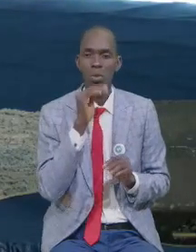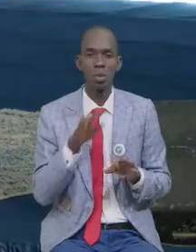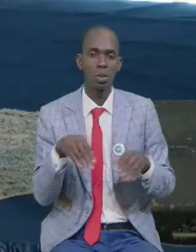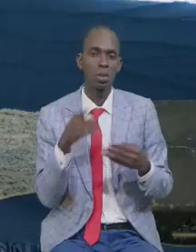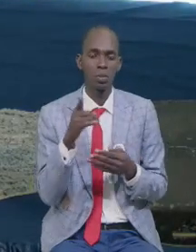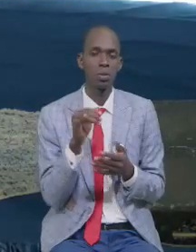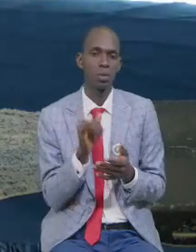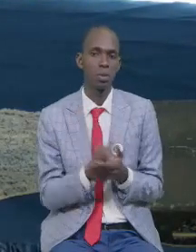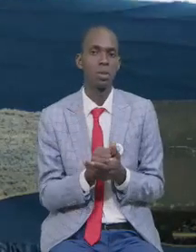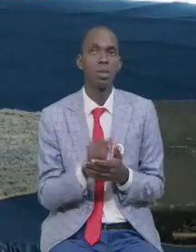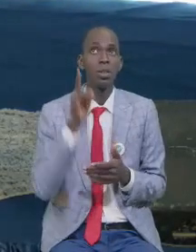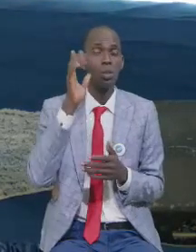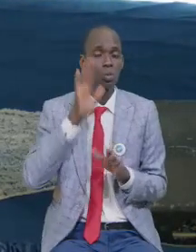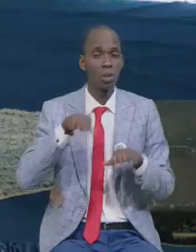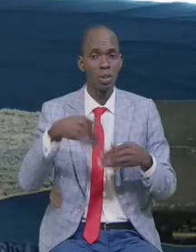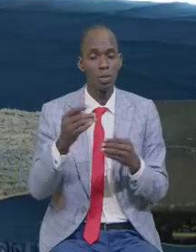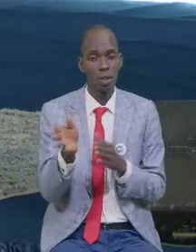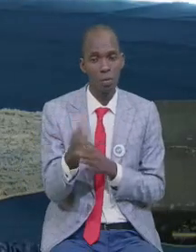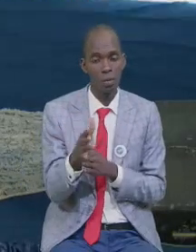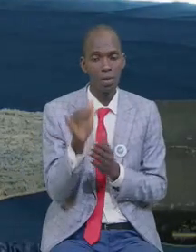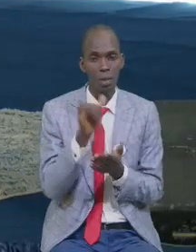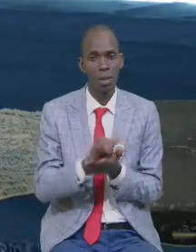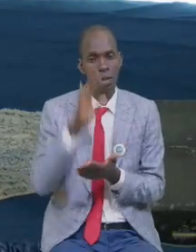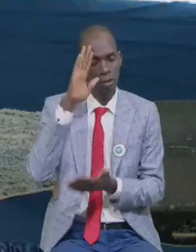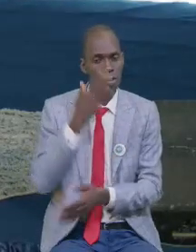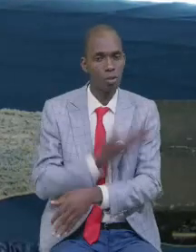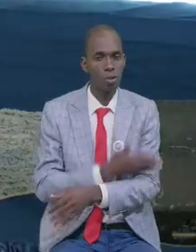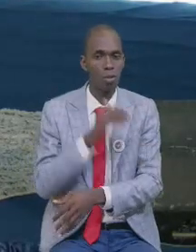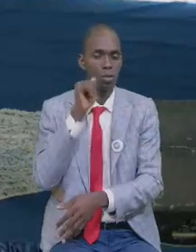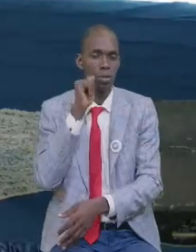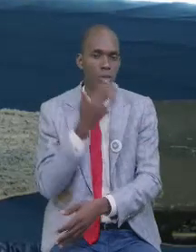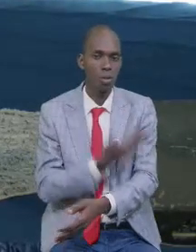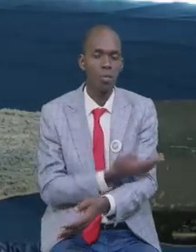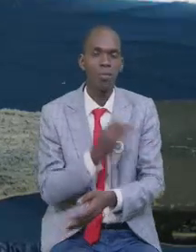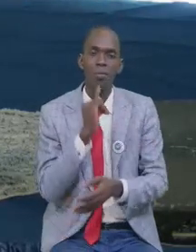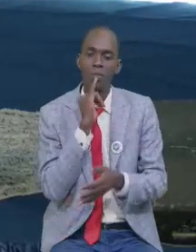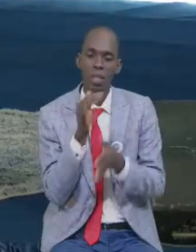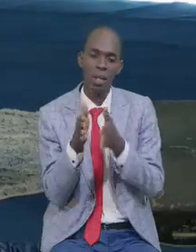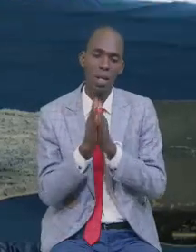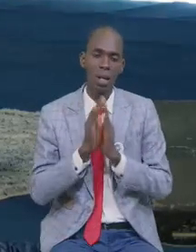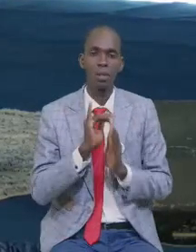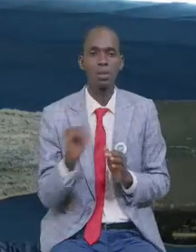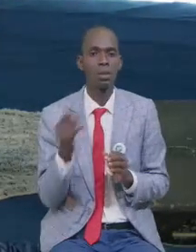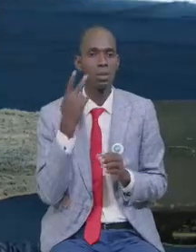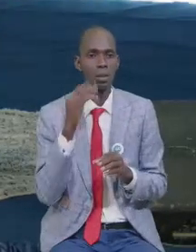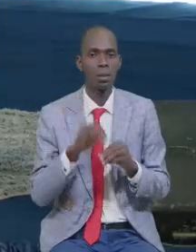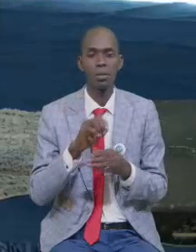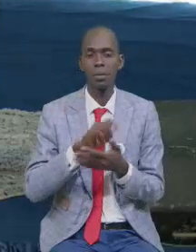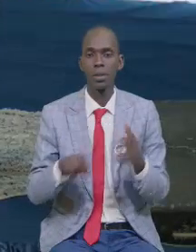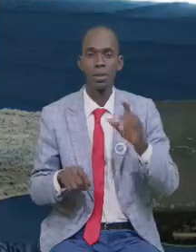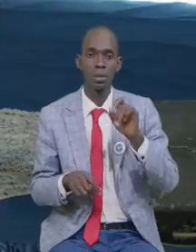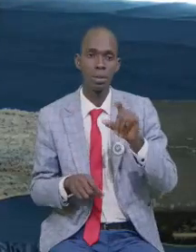the fish that the son, the daughter, is asking. Then in verse 11, it